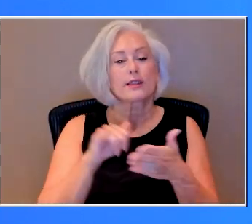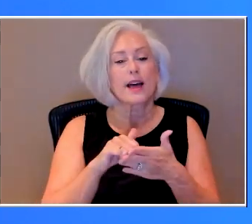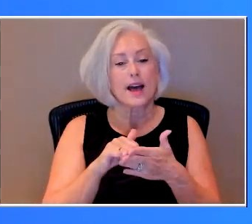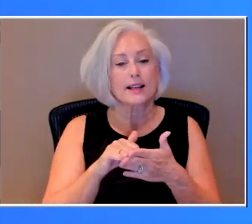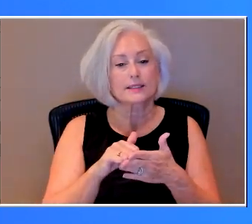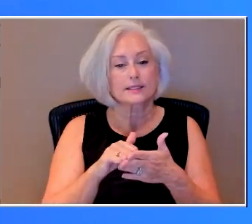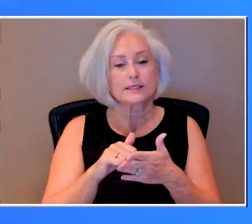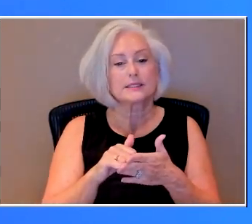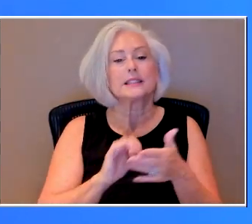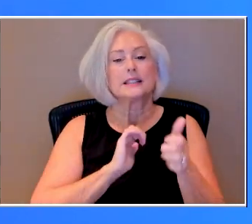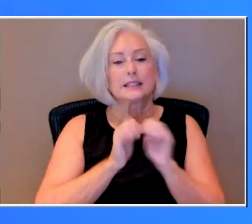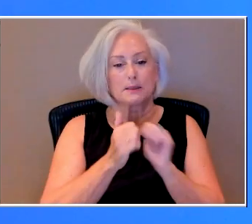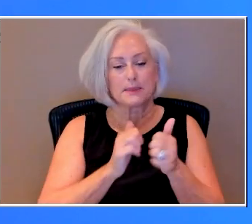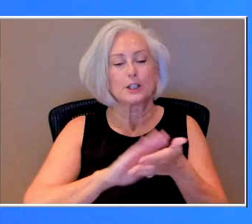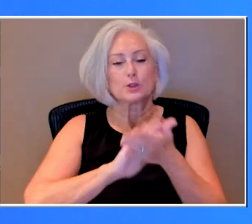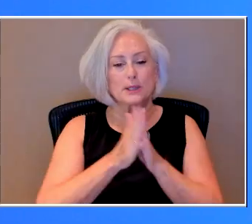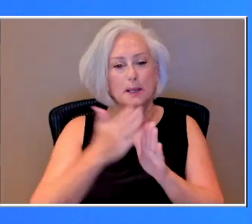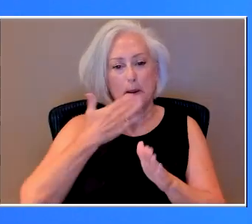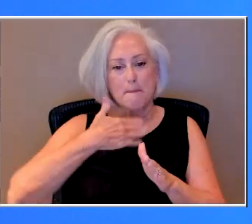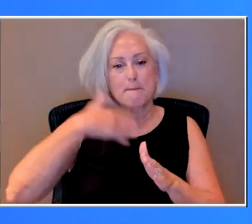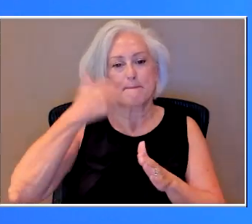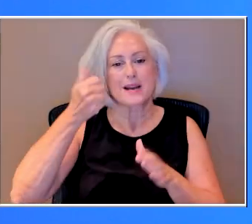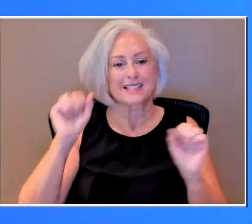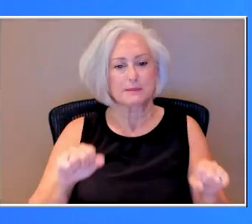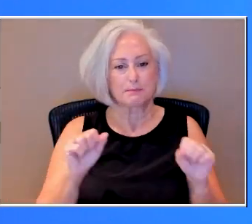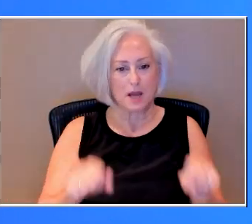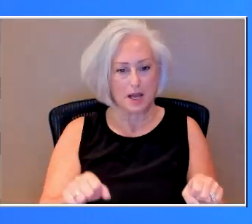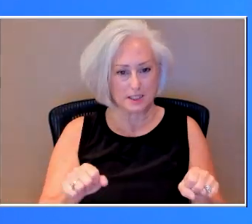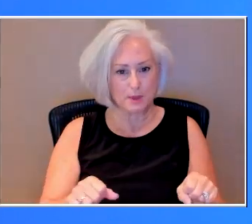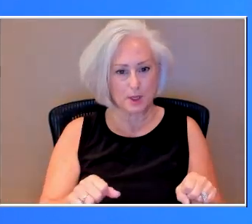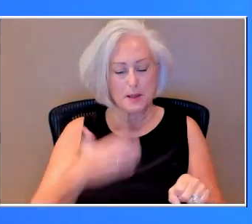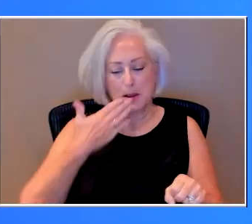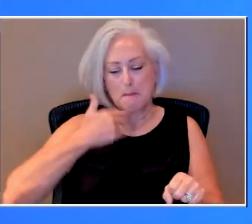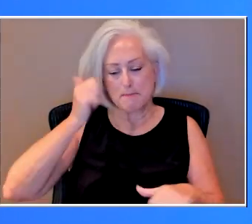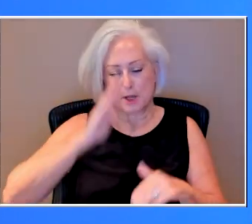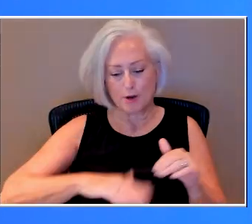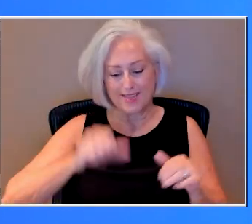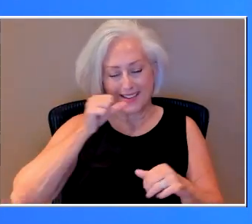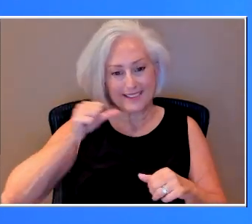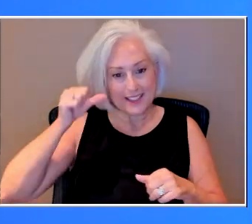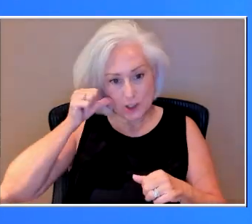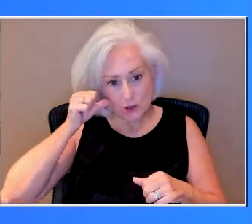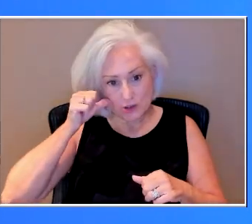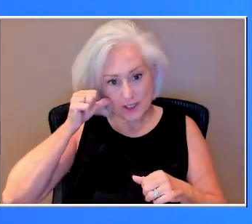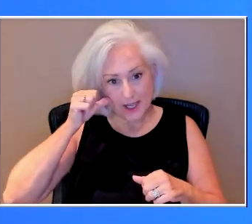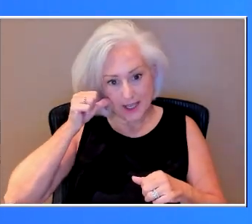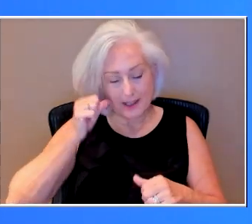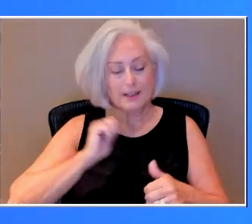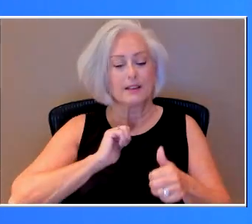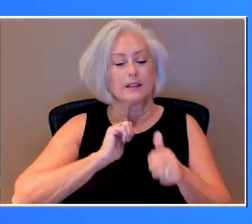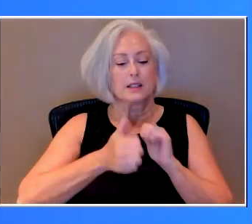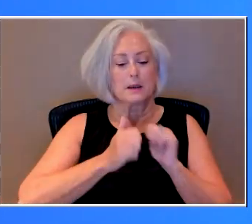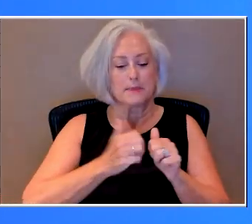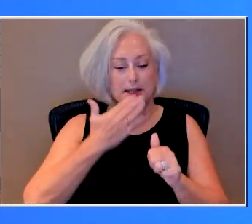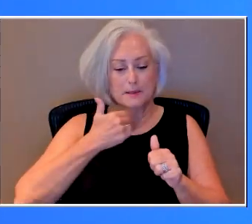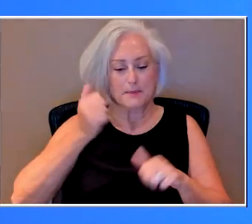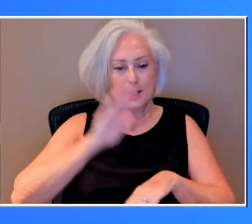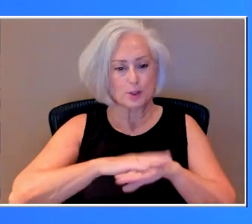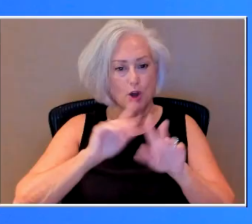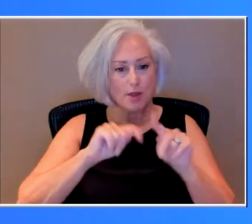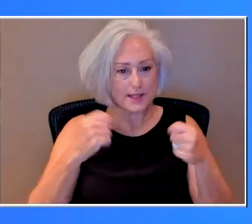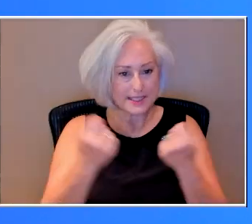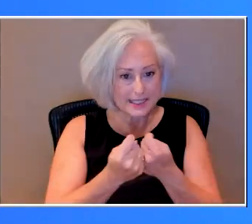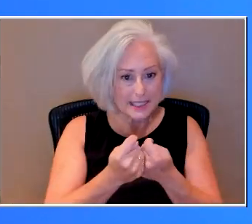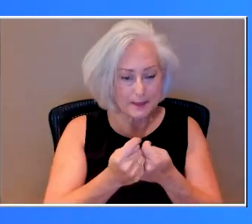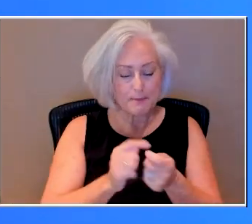compete to be the best you can be. Compete to be better than you were yesterday. Compete to be the best on your team. Compete to be the